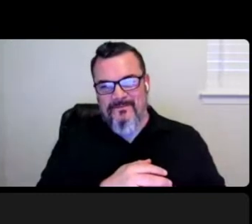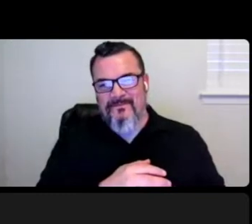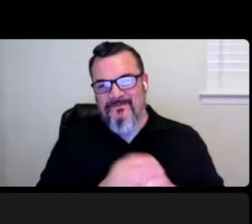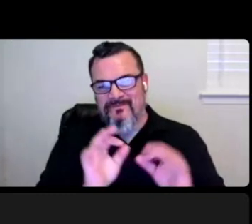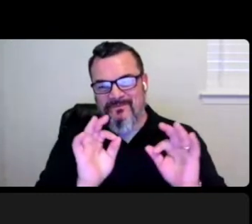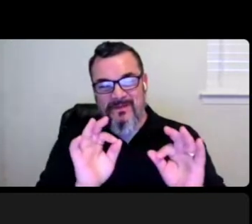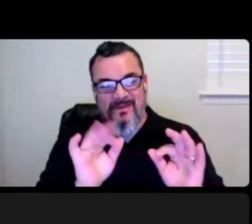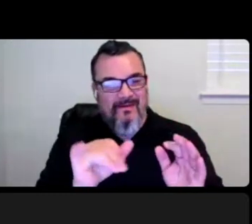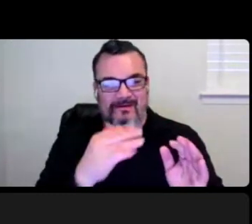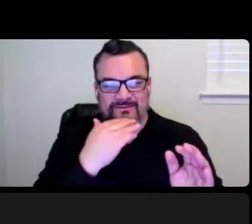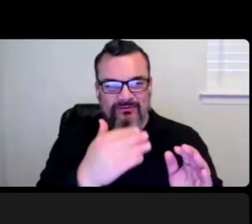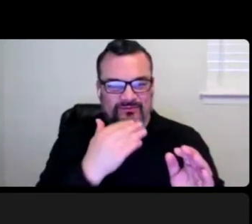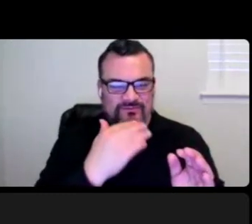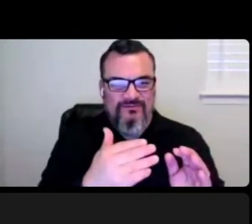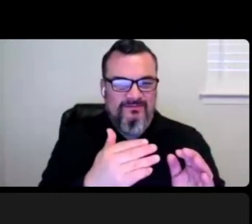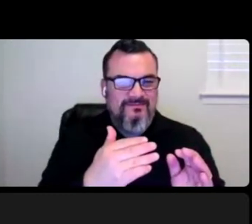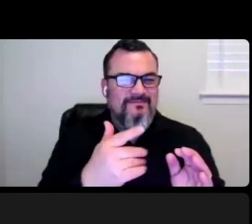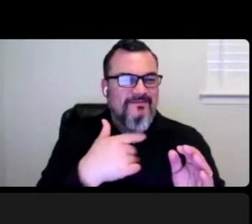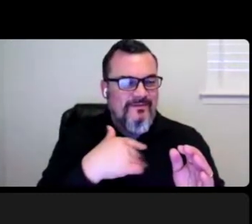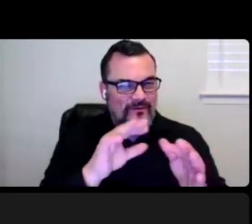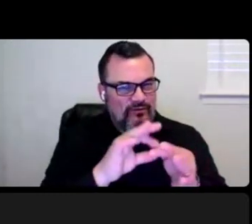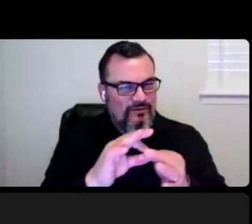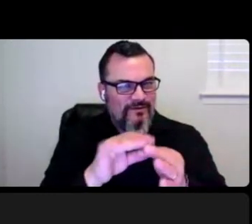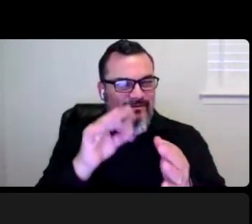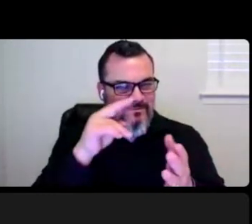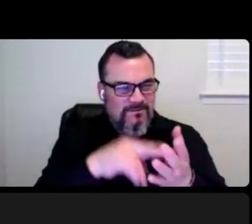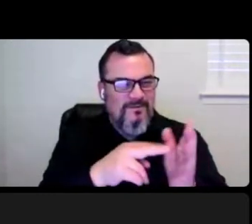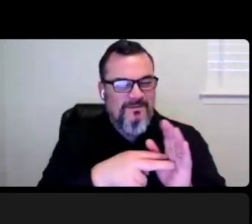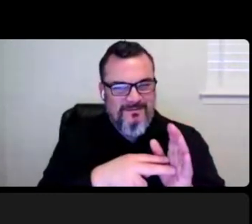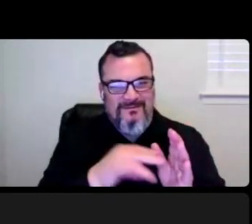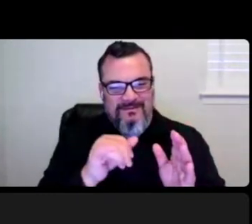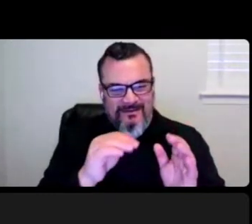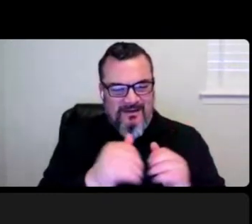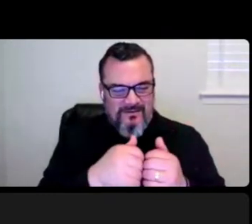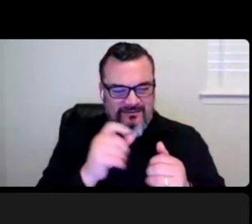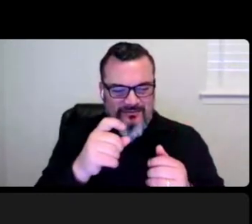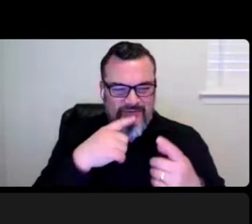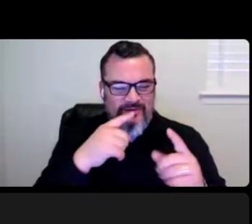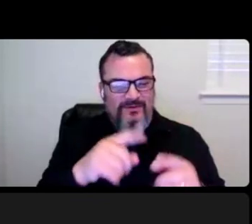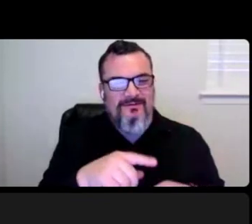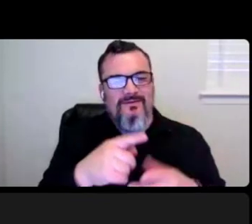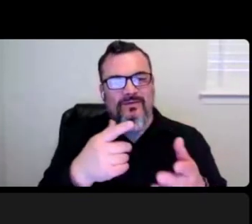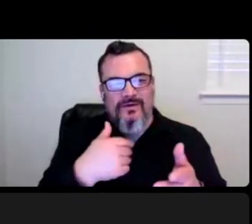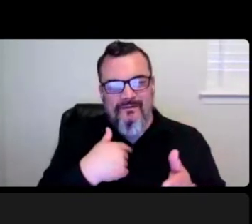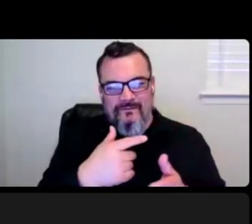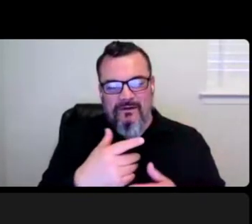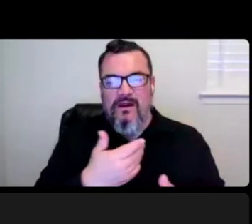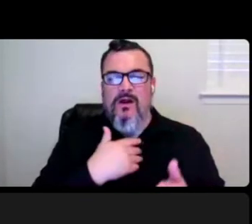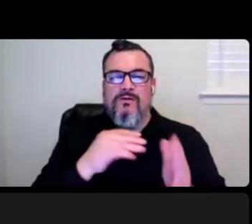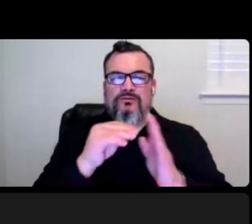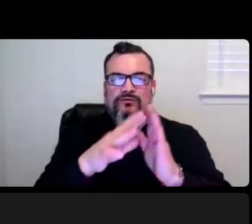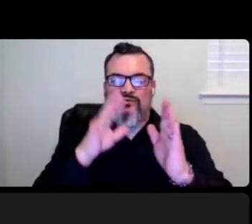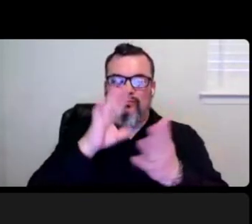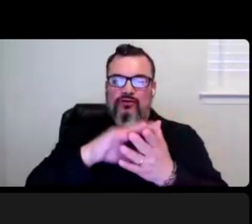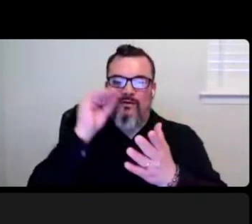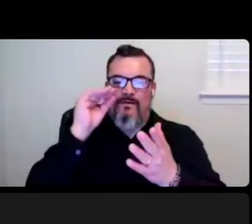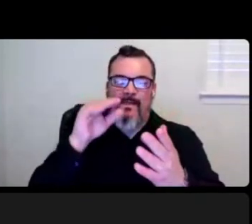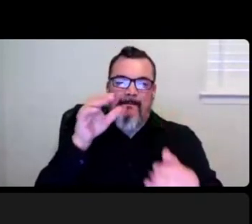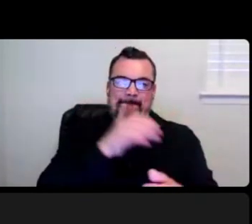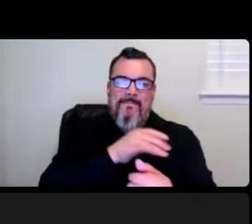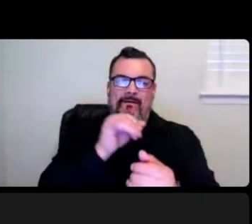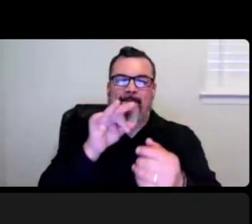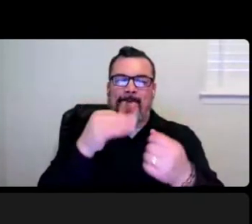Great, that's good. Dan, you have a unity of purpose there. That's how it's supposed to work. Dan, what have you got? Our students will learn the power of making